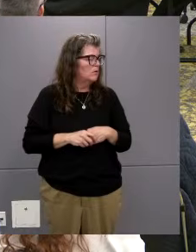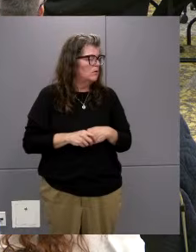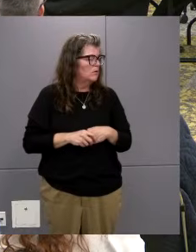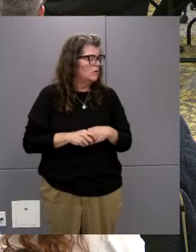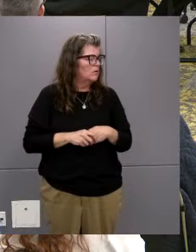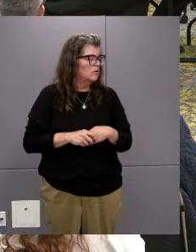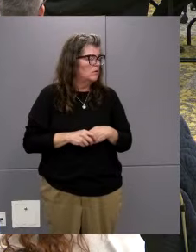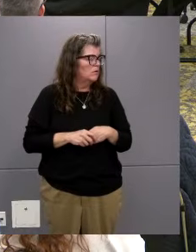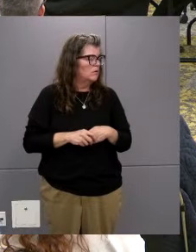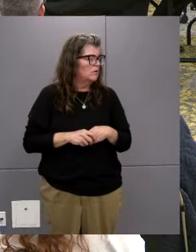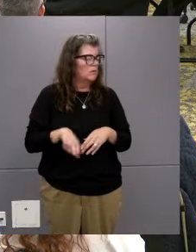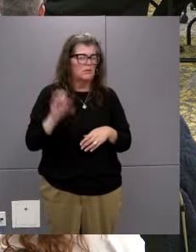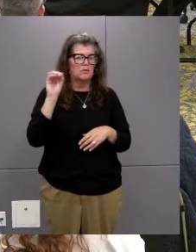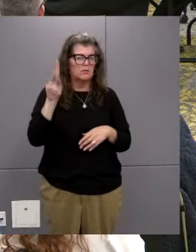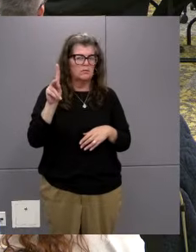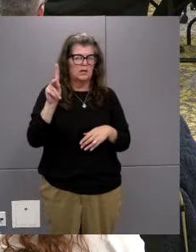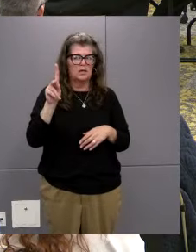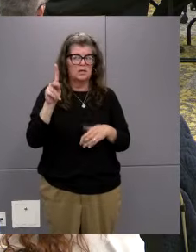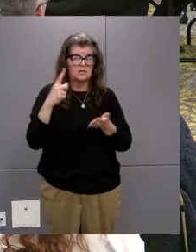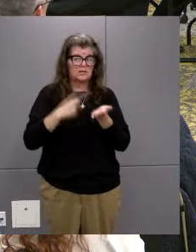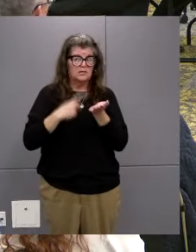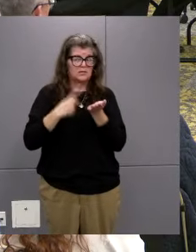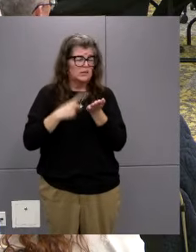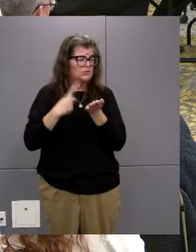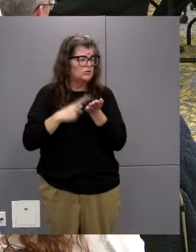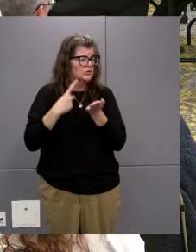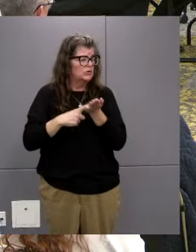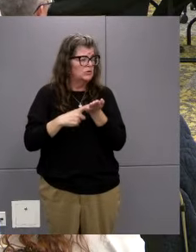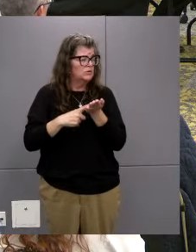Okay, any discussion on that?